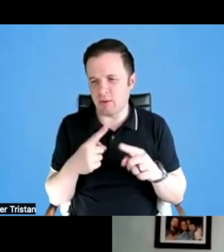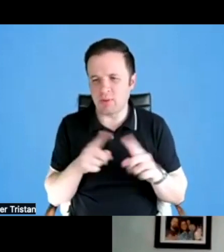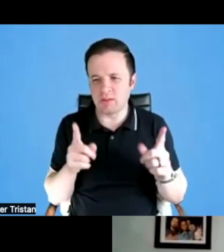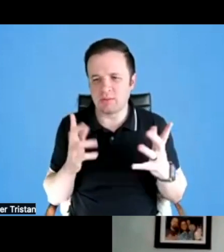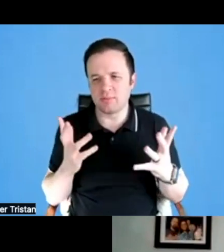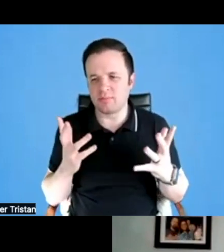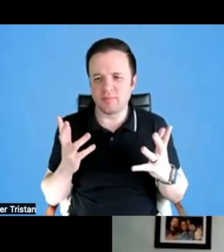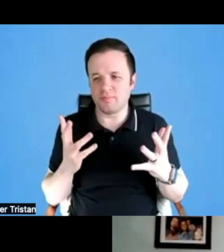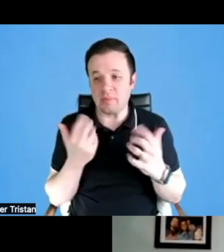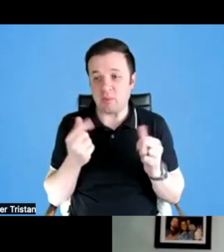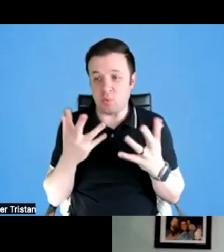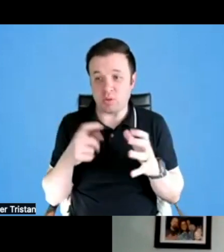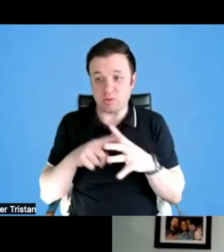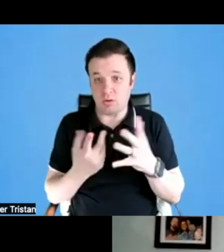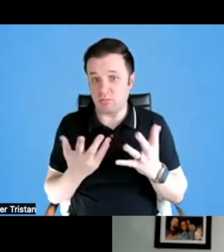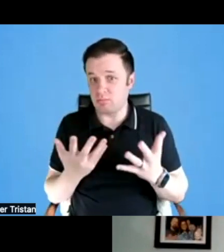want to start and jump in.